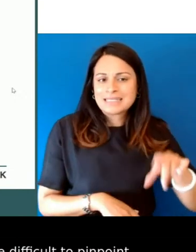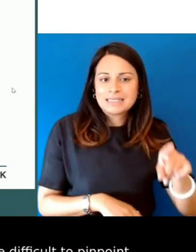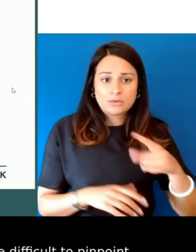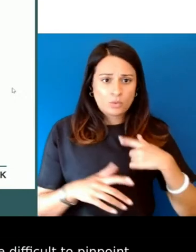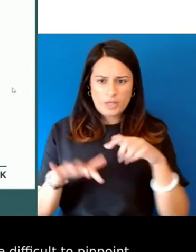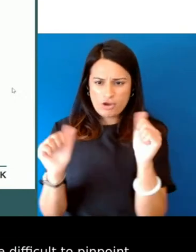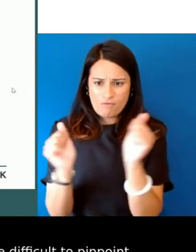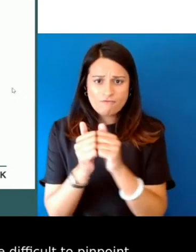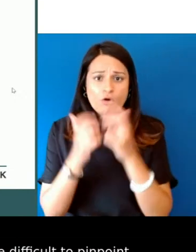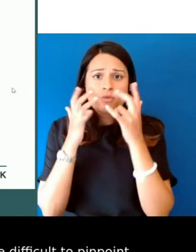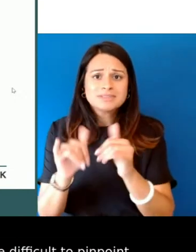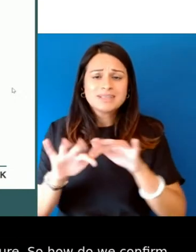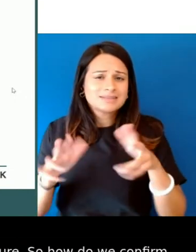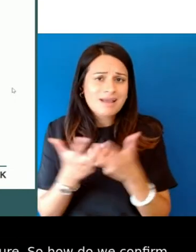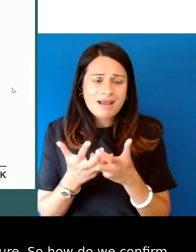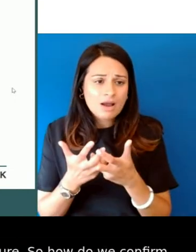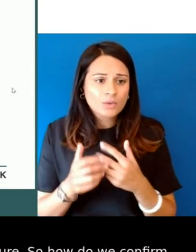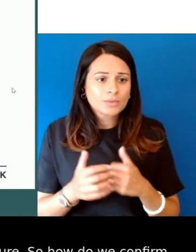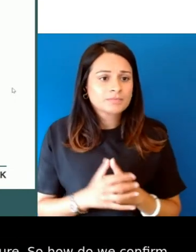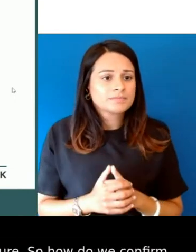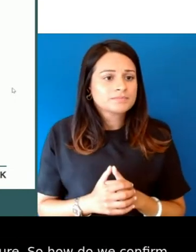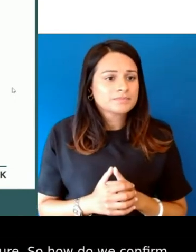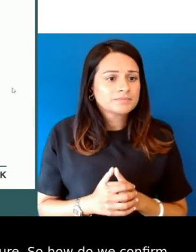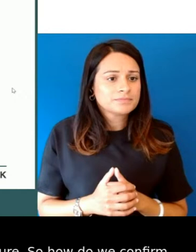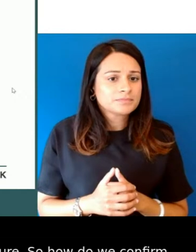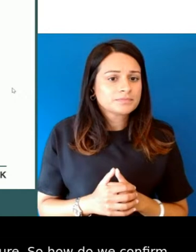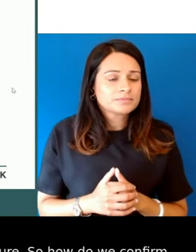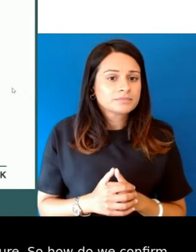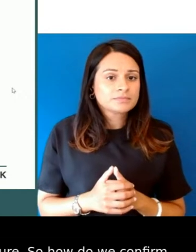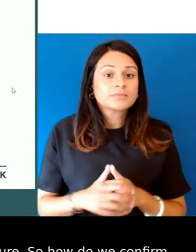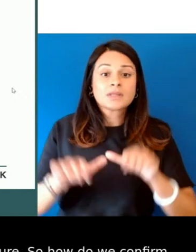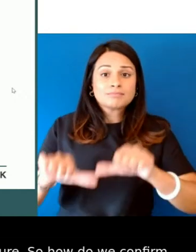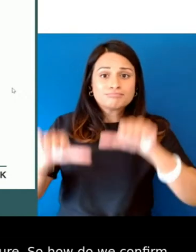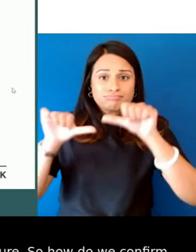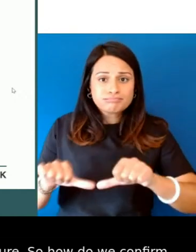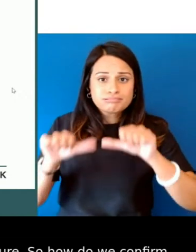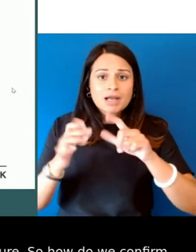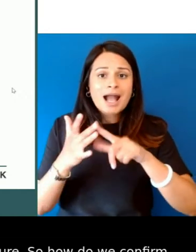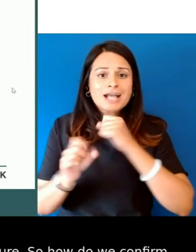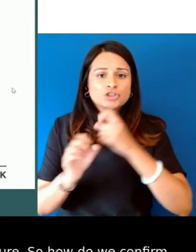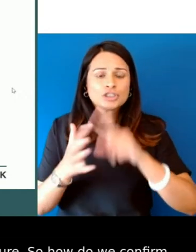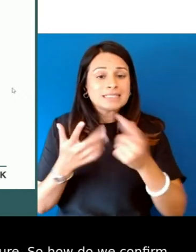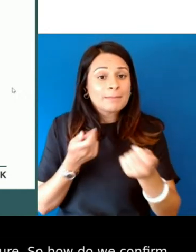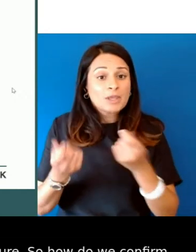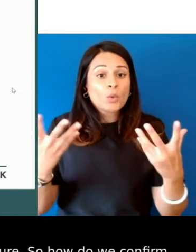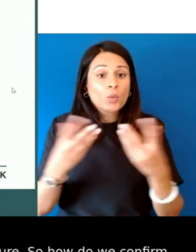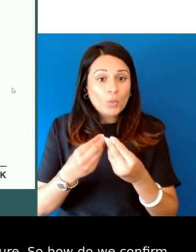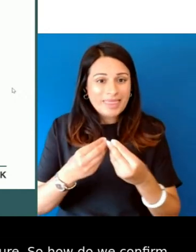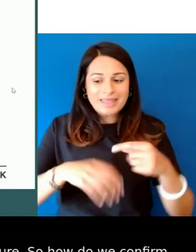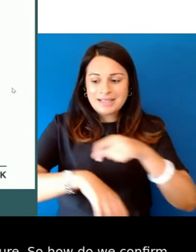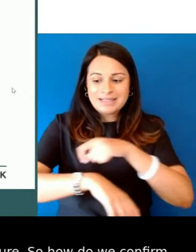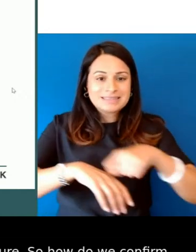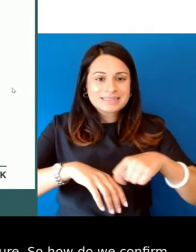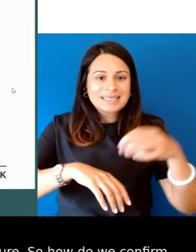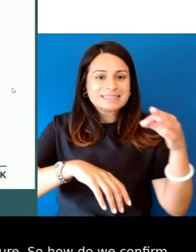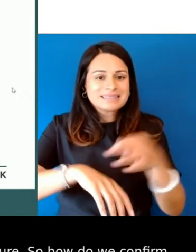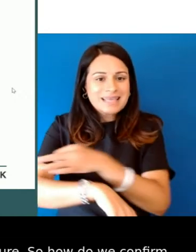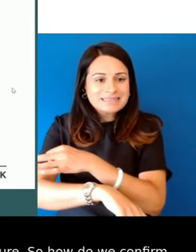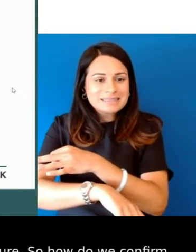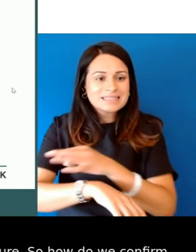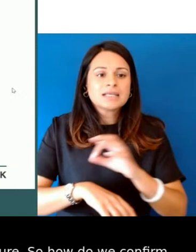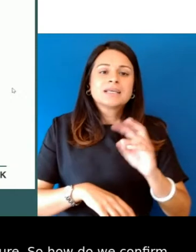so the only validated ways of confirming ige mediated allergy is with a skin test which are usually done in secondary care